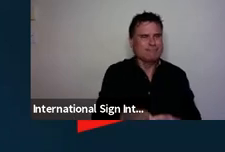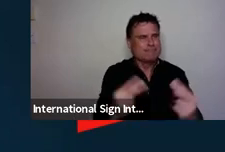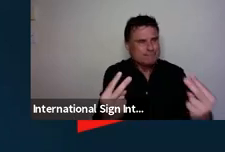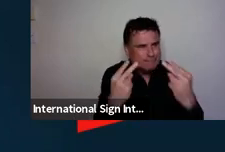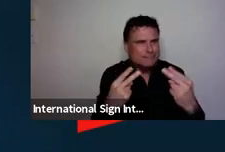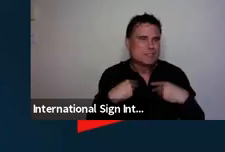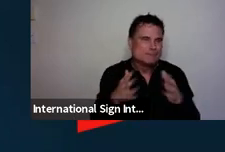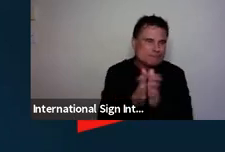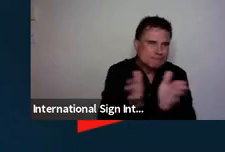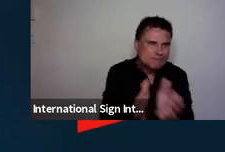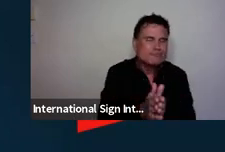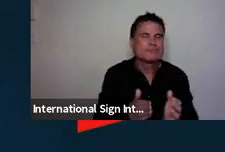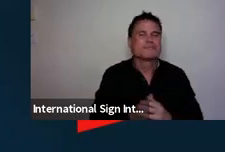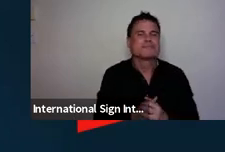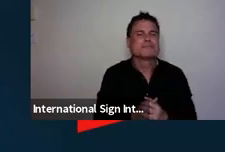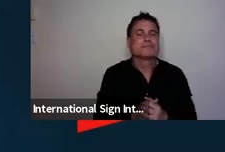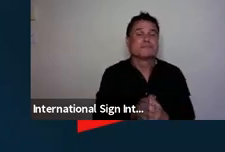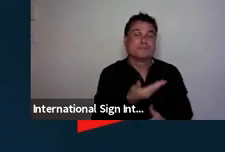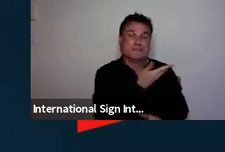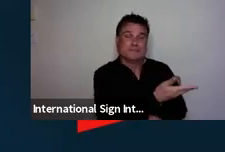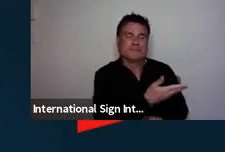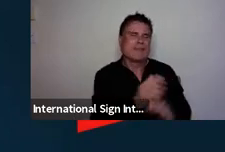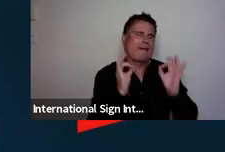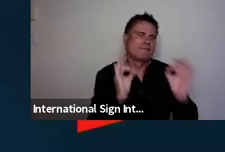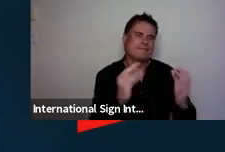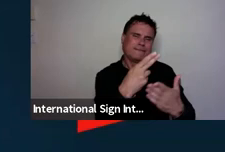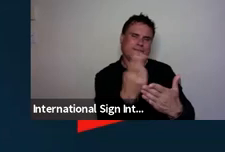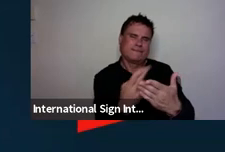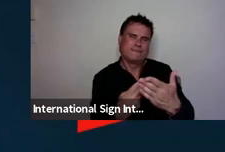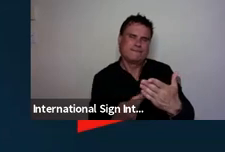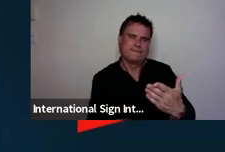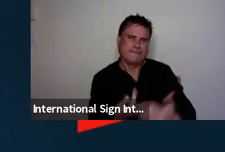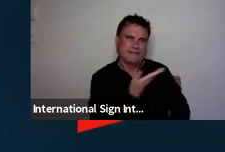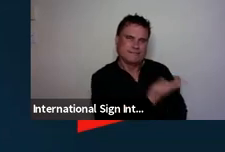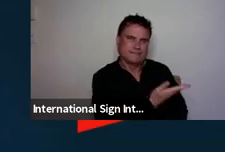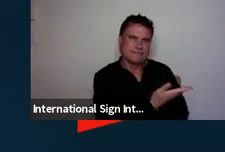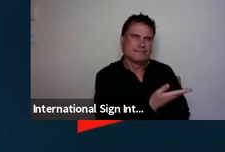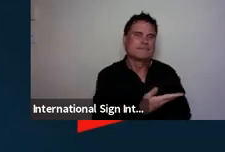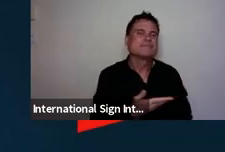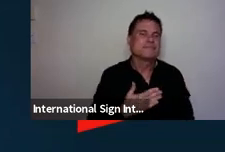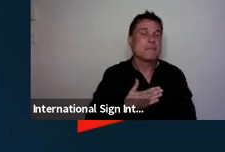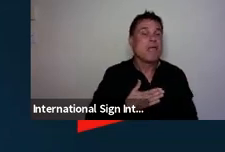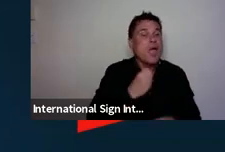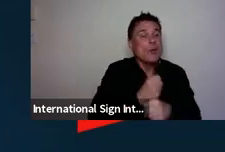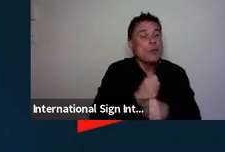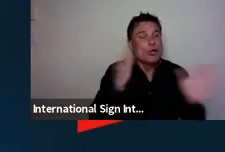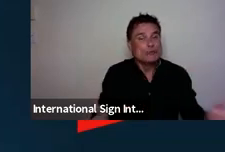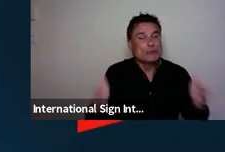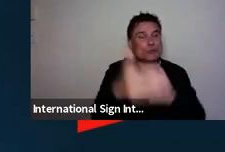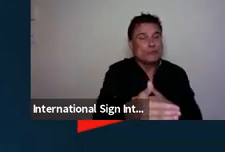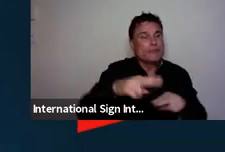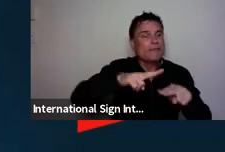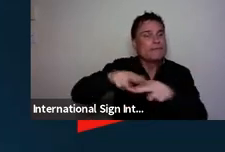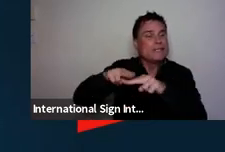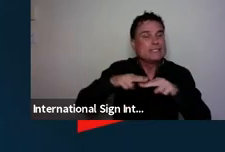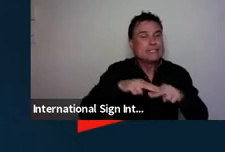that this beautiful artwork here from my last slide comes from our office in the Pacific and talks about the